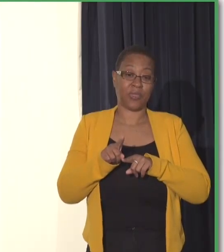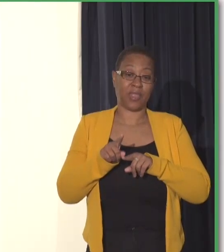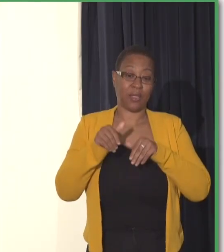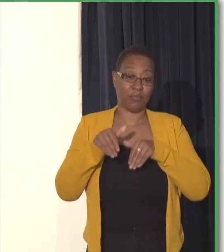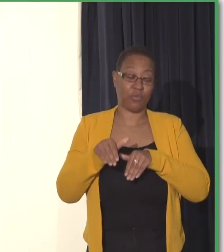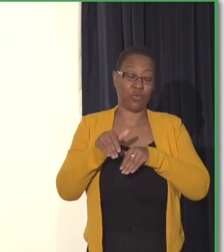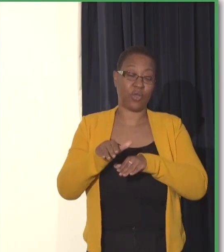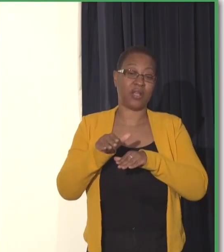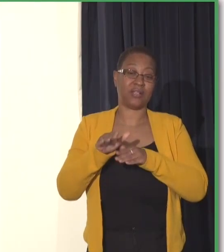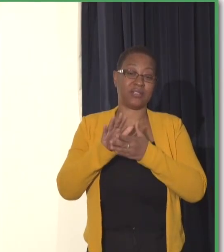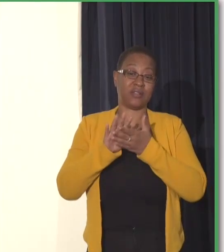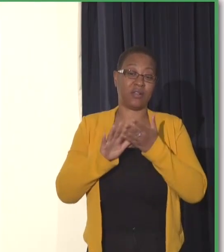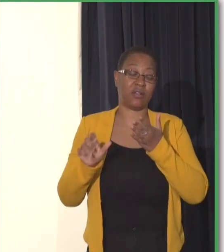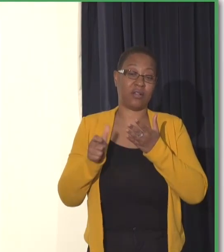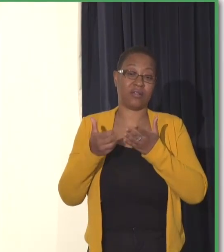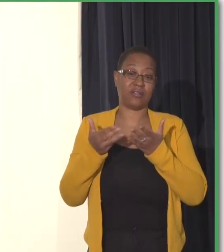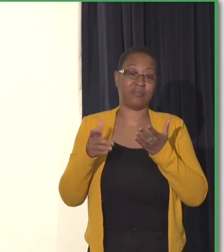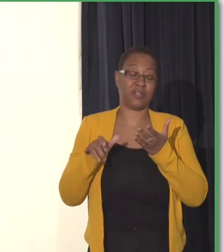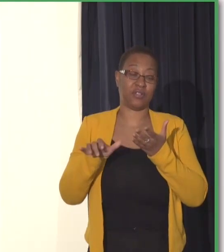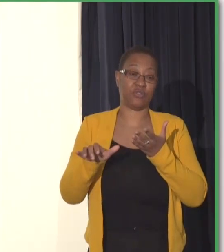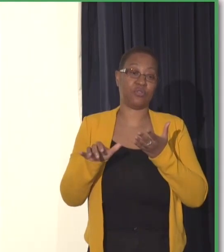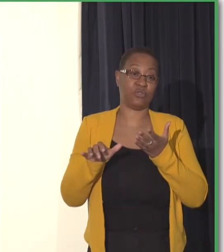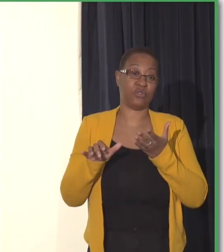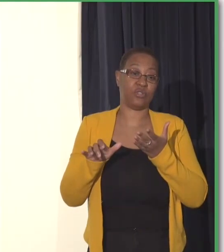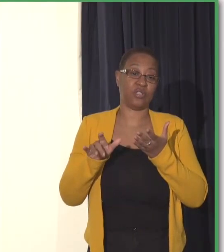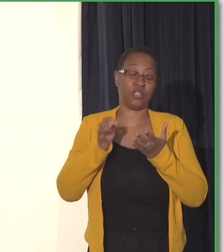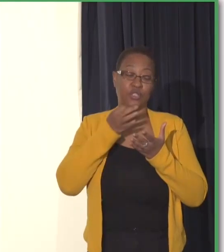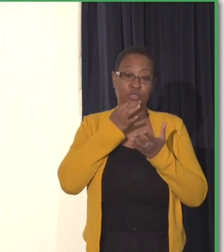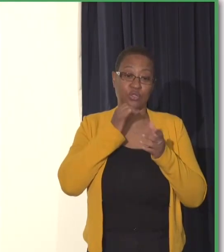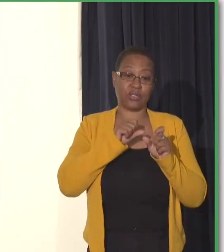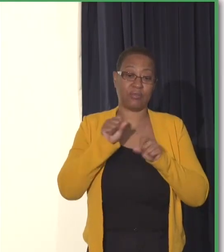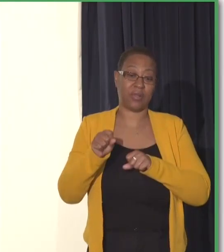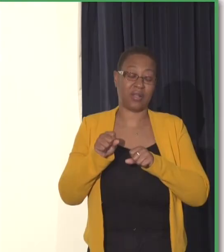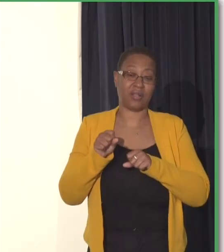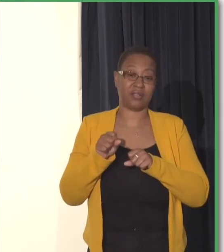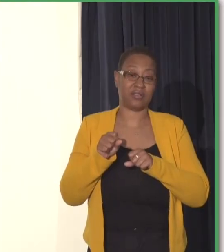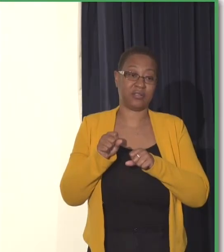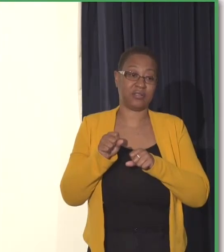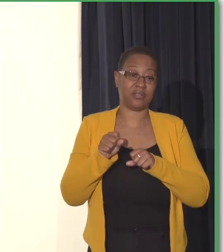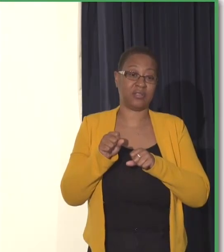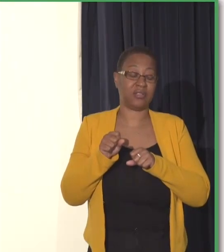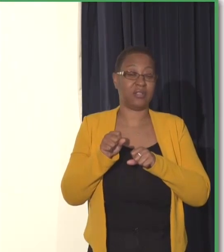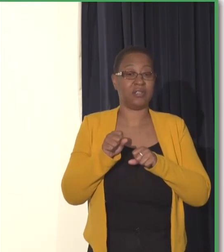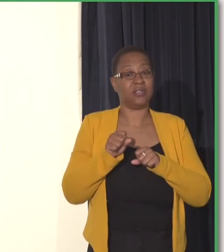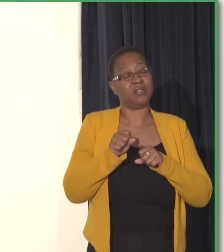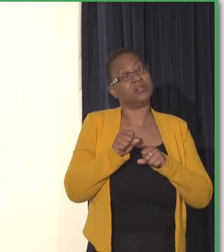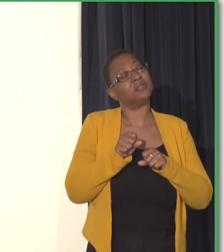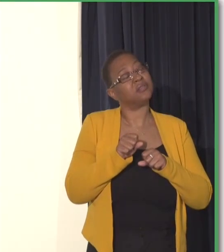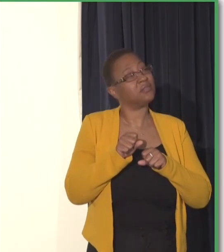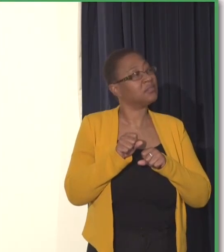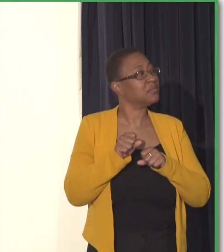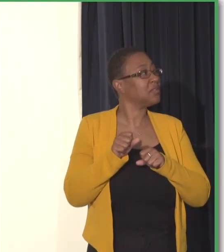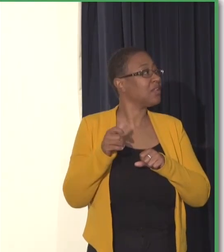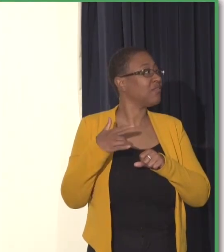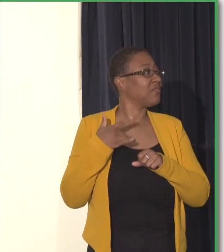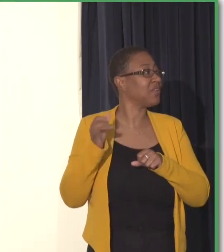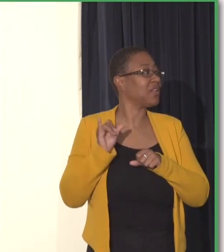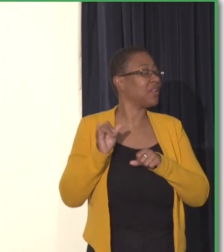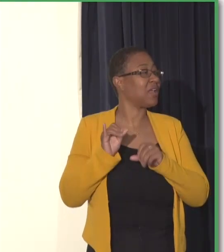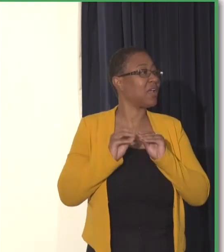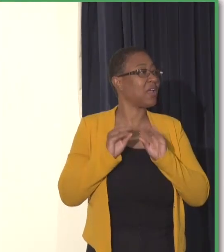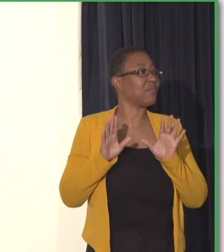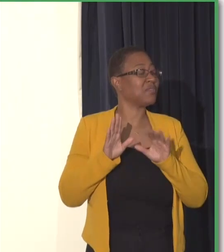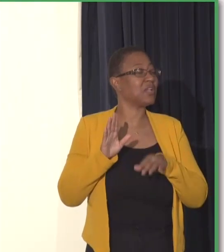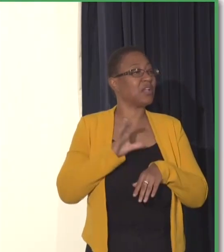parades and all that other stuff that they do, as soon as possible, that there should, at least I feel, as well as obviously Commissioner